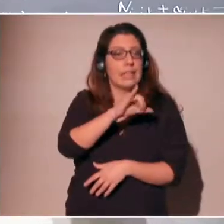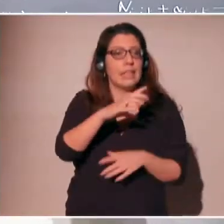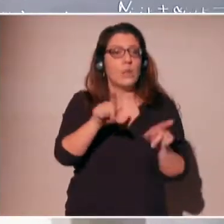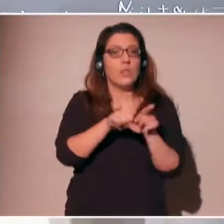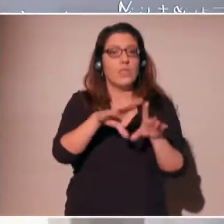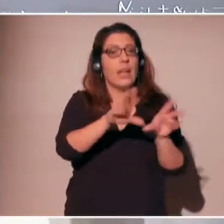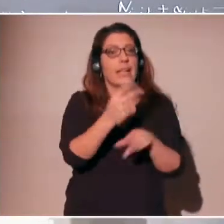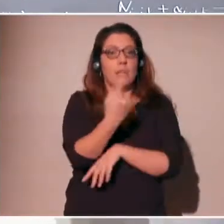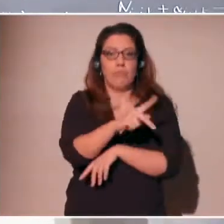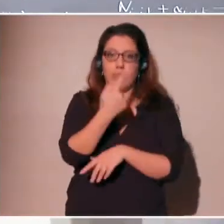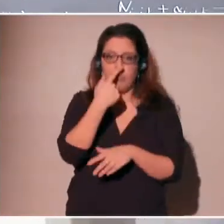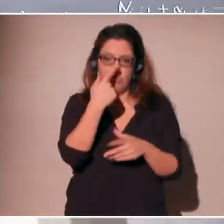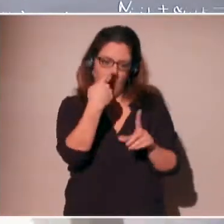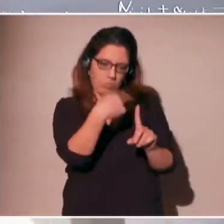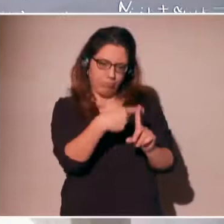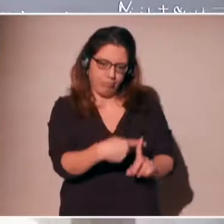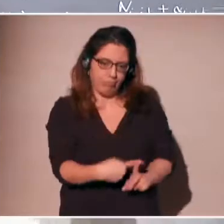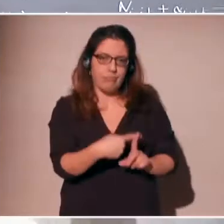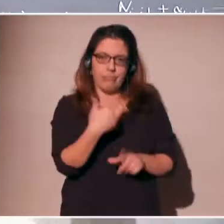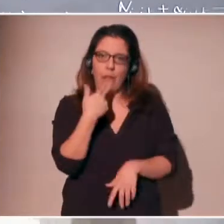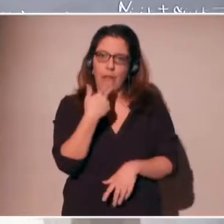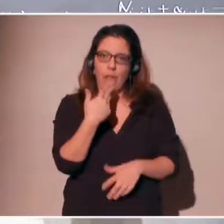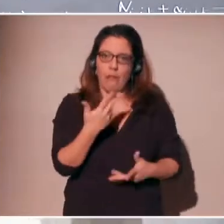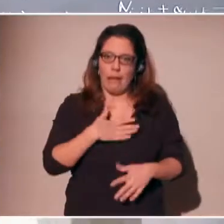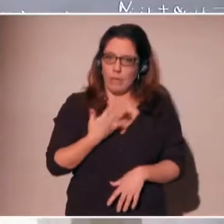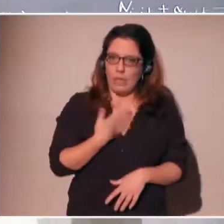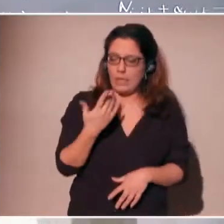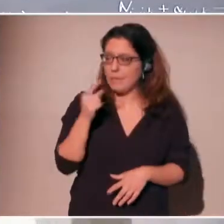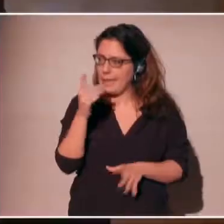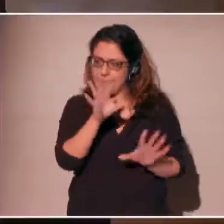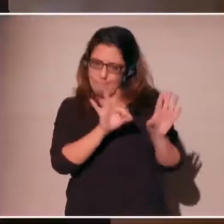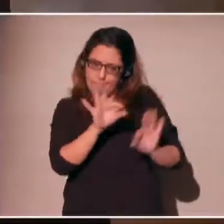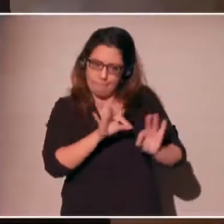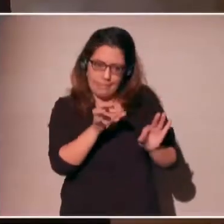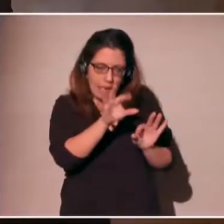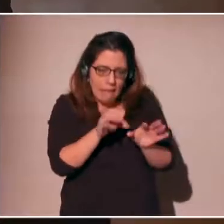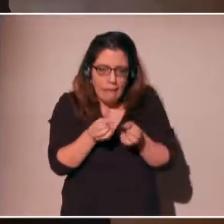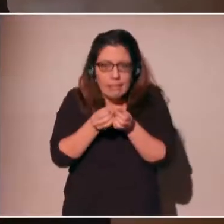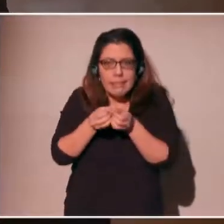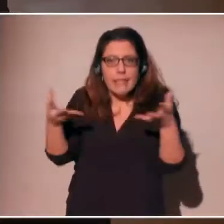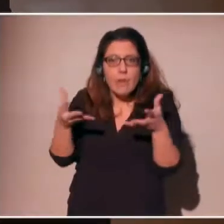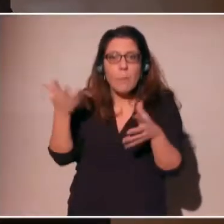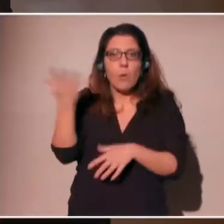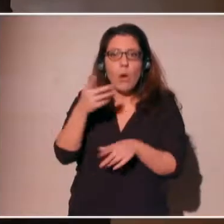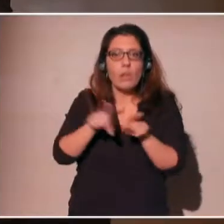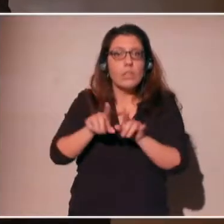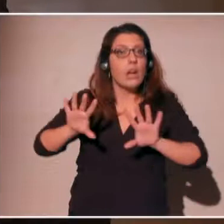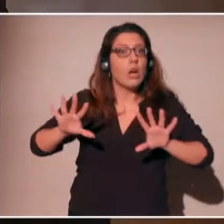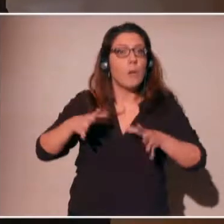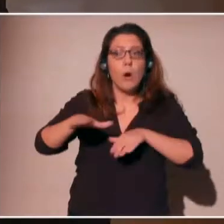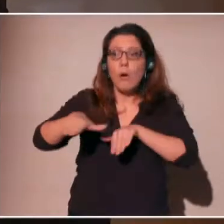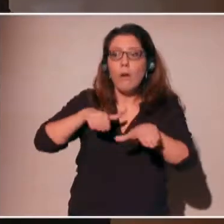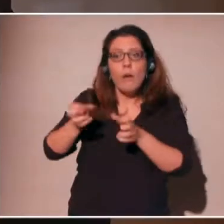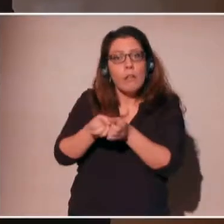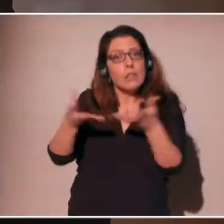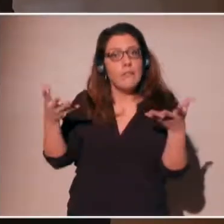that Cédric published and his colleagues showed that we are at the early stages. And so what should be done right now? What are the means that